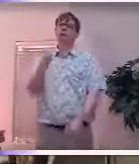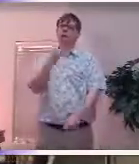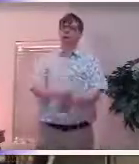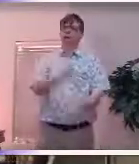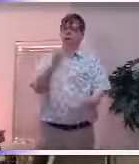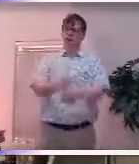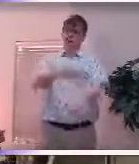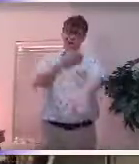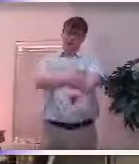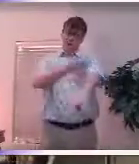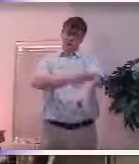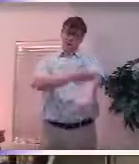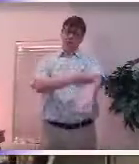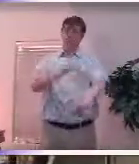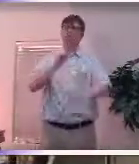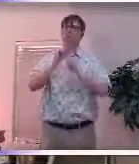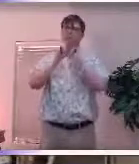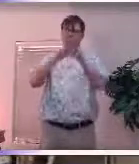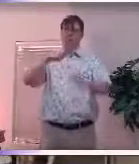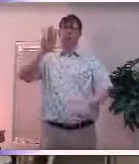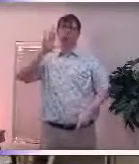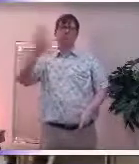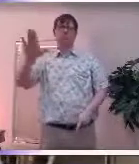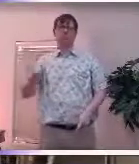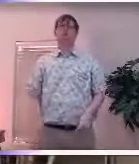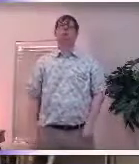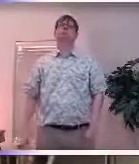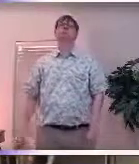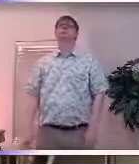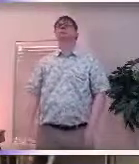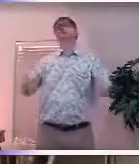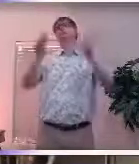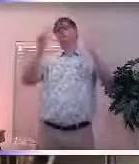Scientific method says that there is 70%,